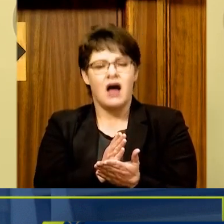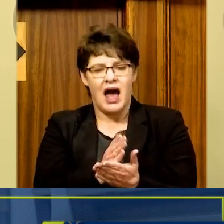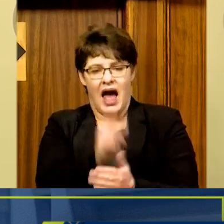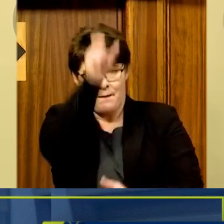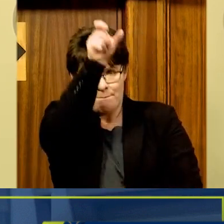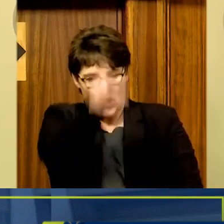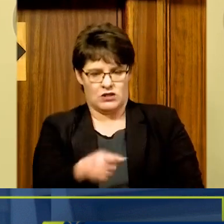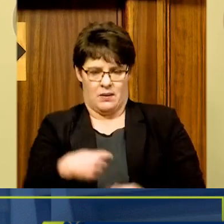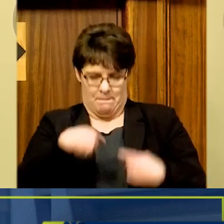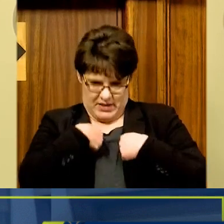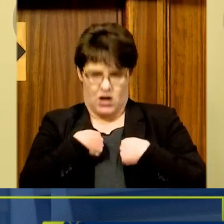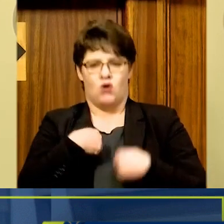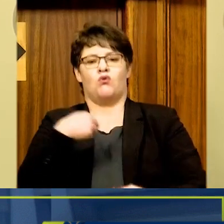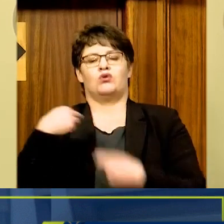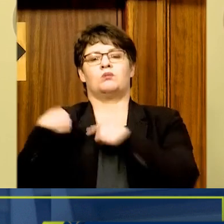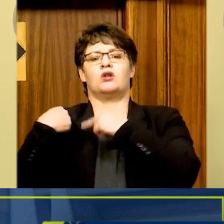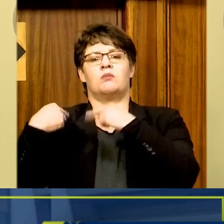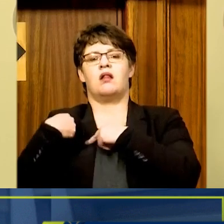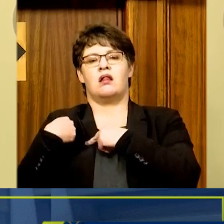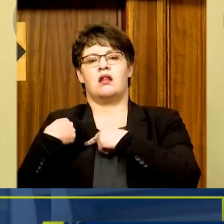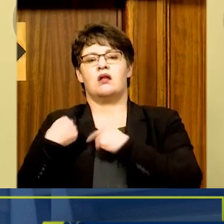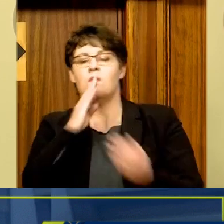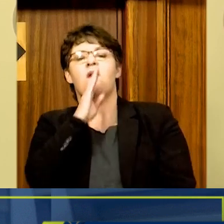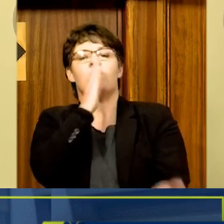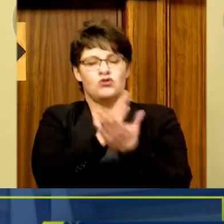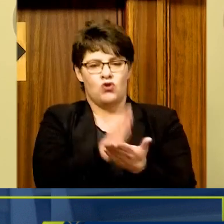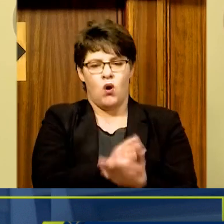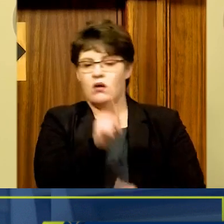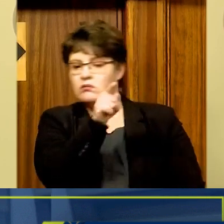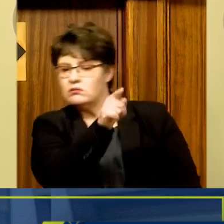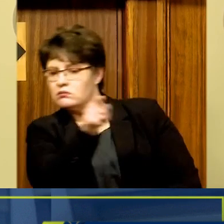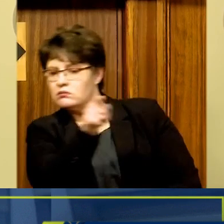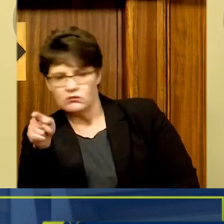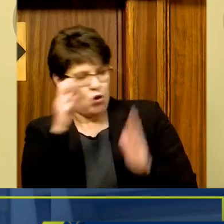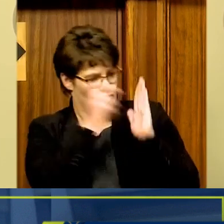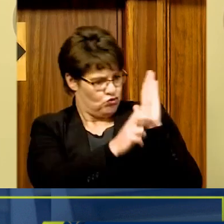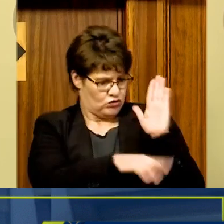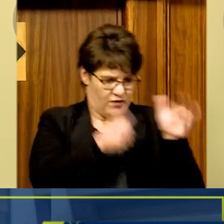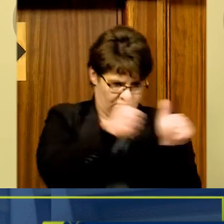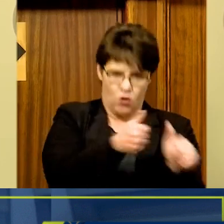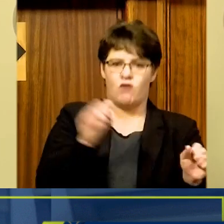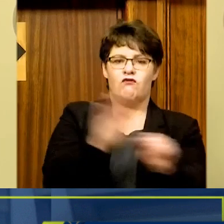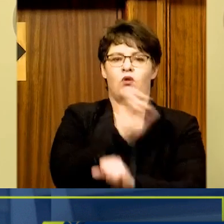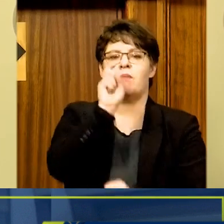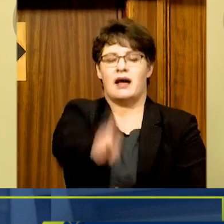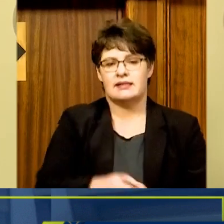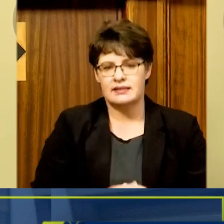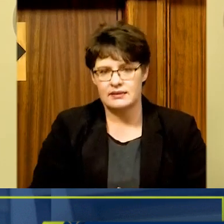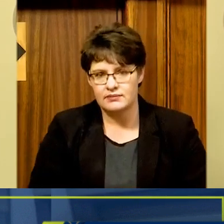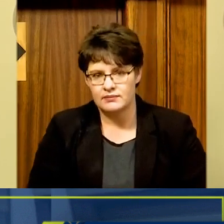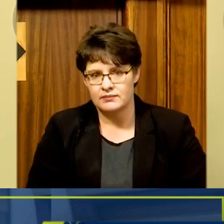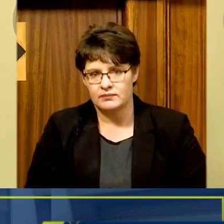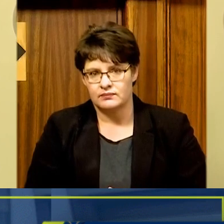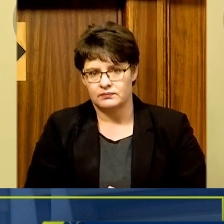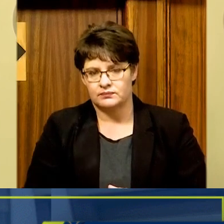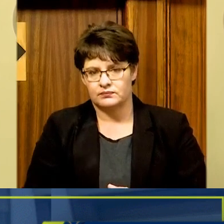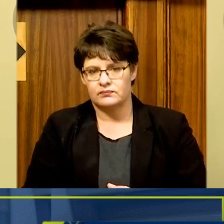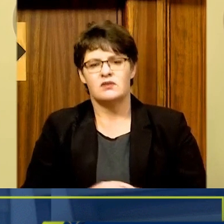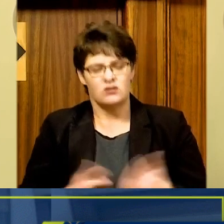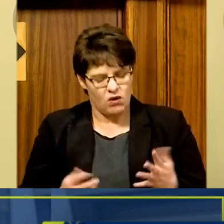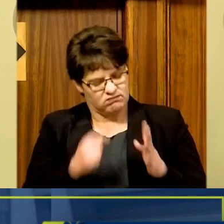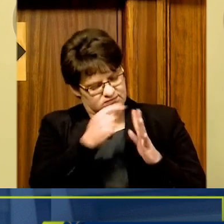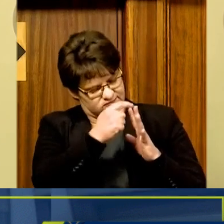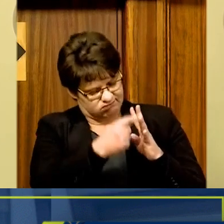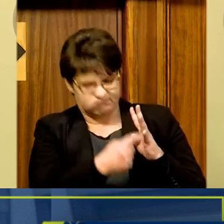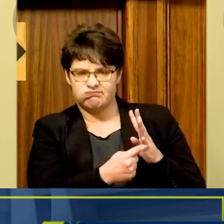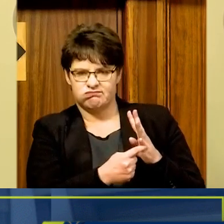official responsible for making sure that all regulations and all precautions about all this